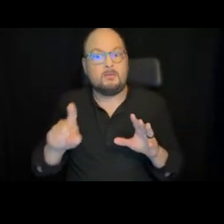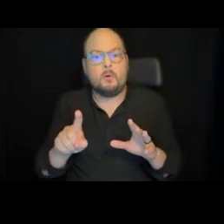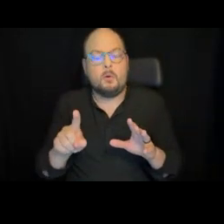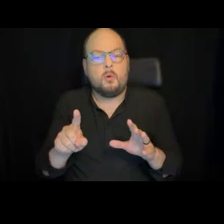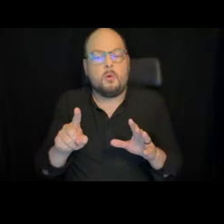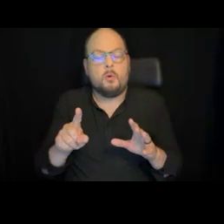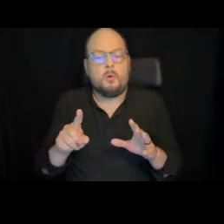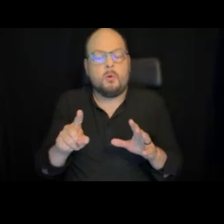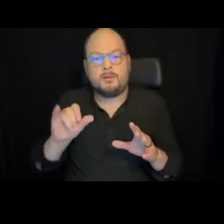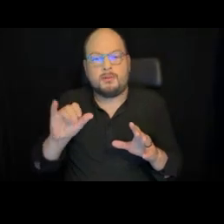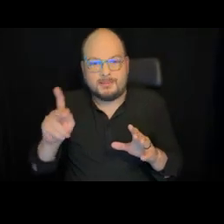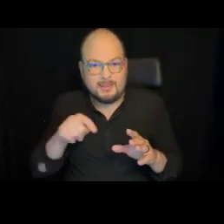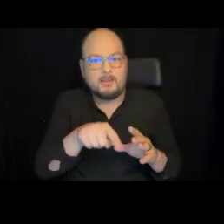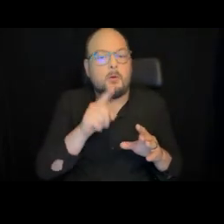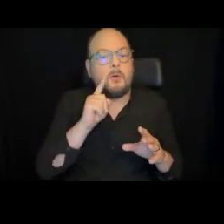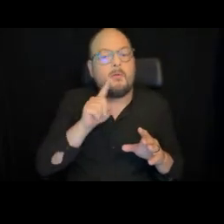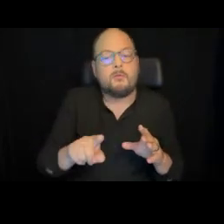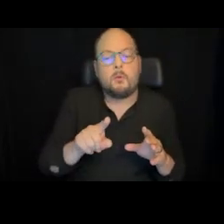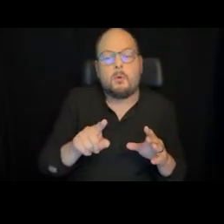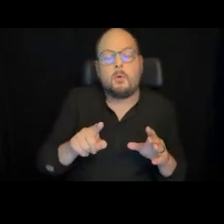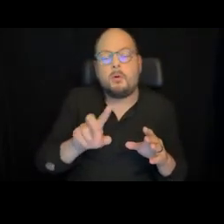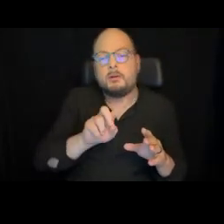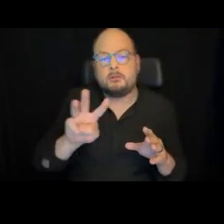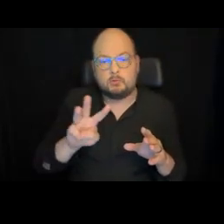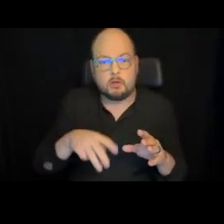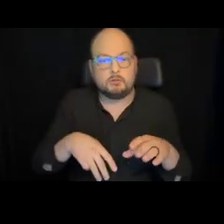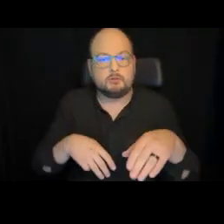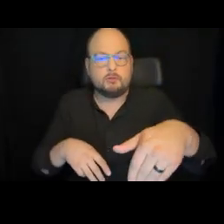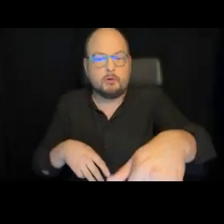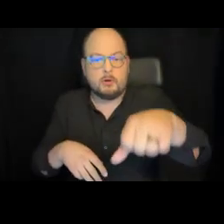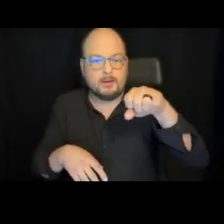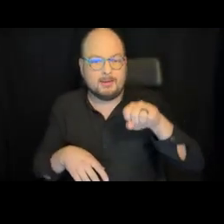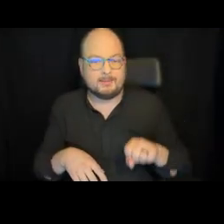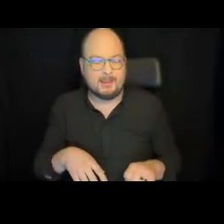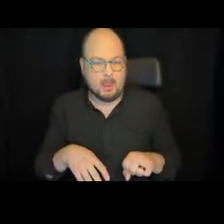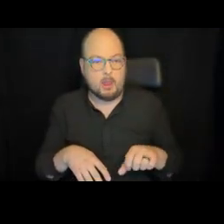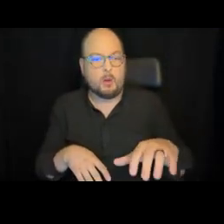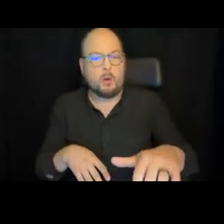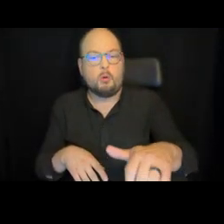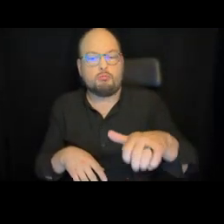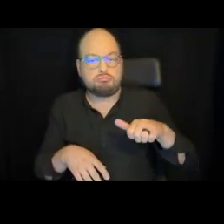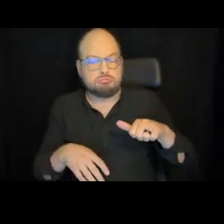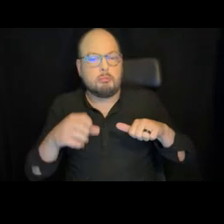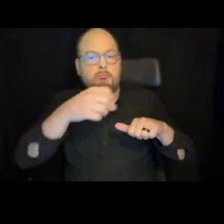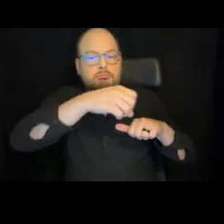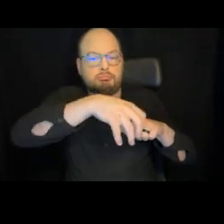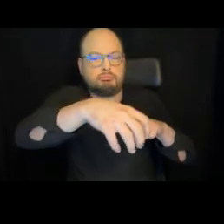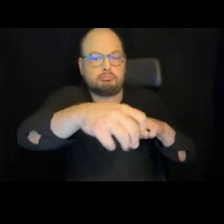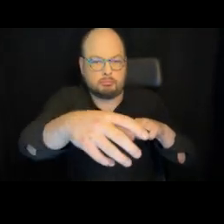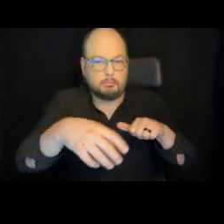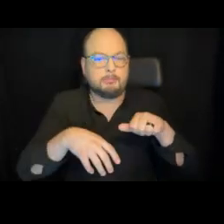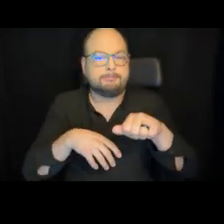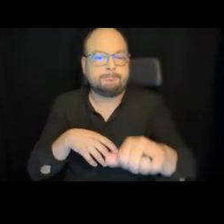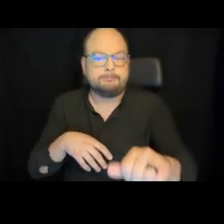the resident to lower the dishwasher door and retrieve the dishes in the open position.